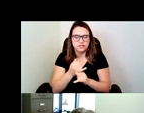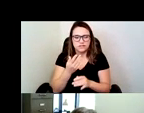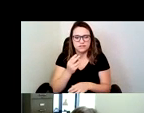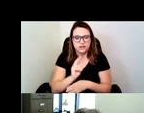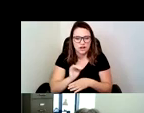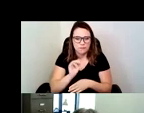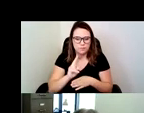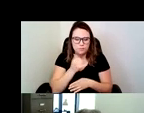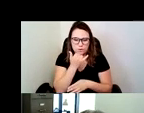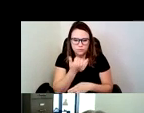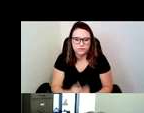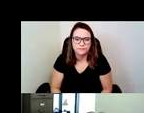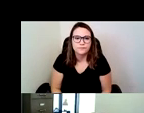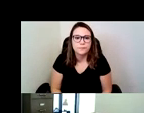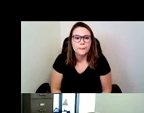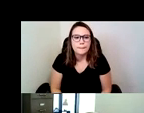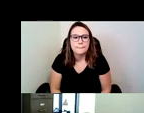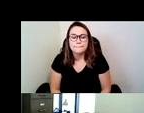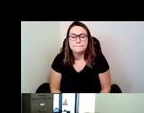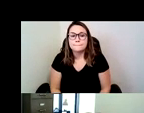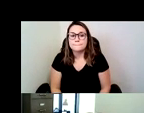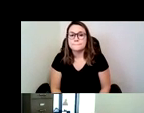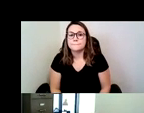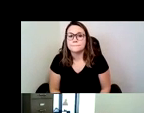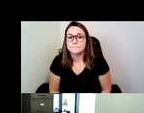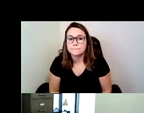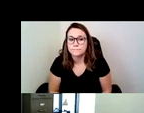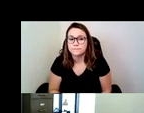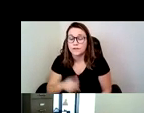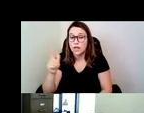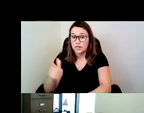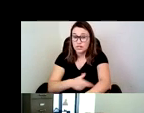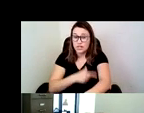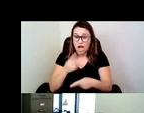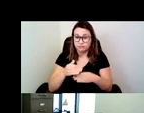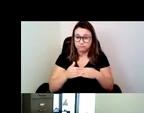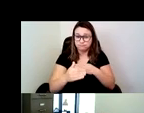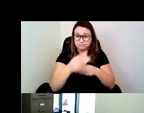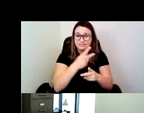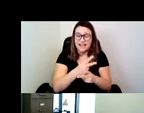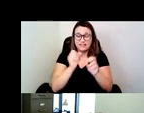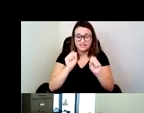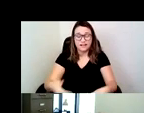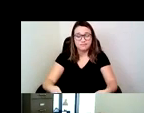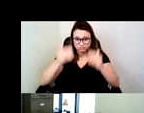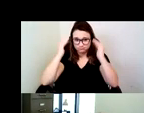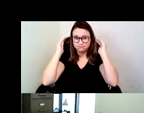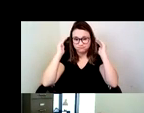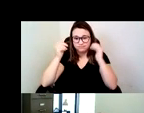The wide range of services and providers for long-term care can be overwhelming, and I know everyone here knows